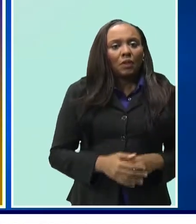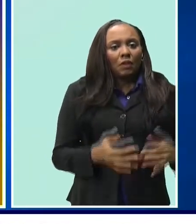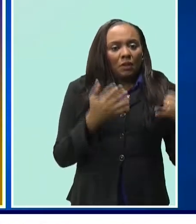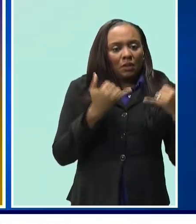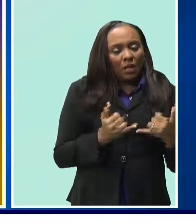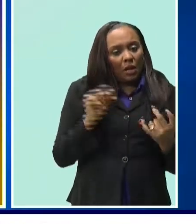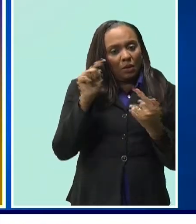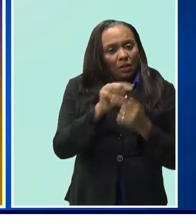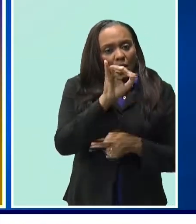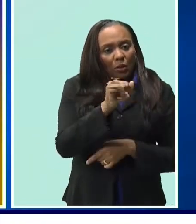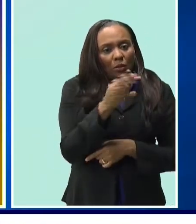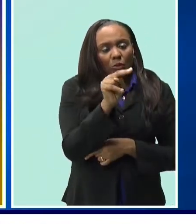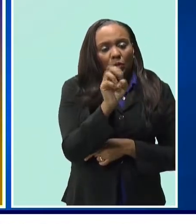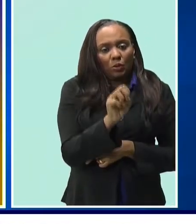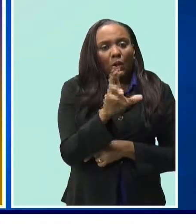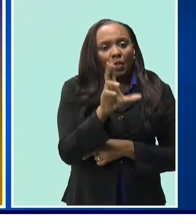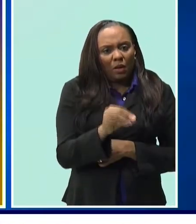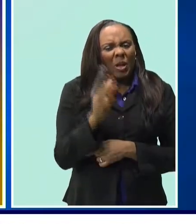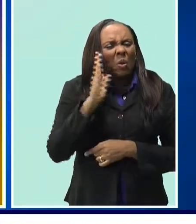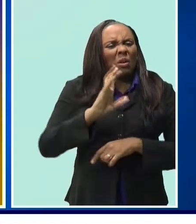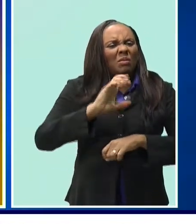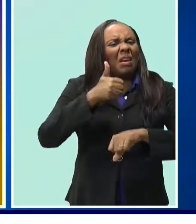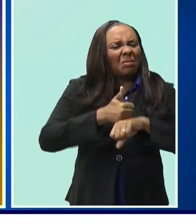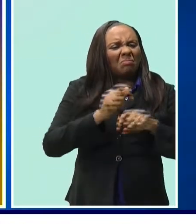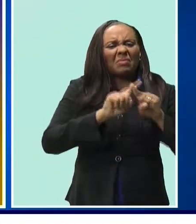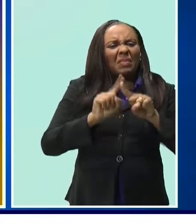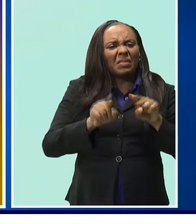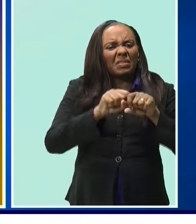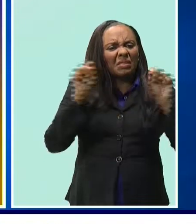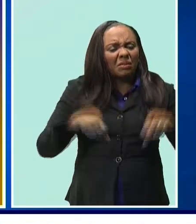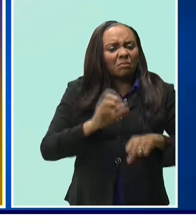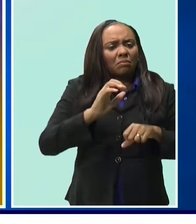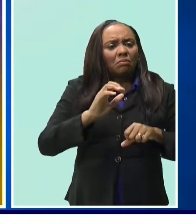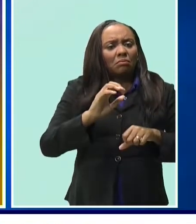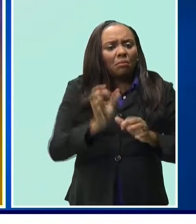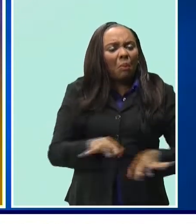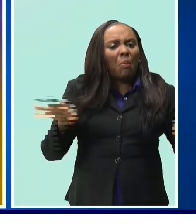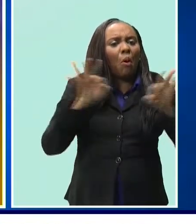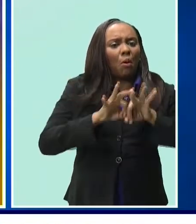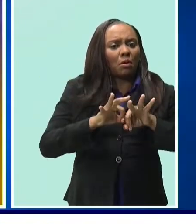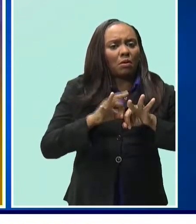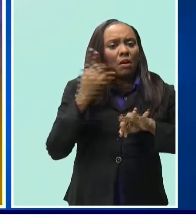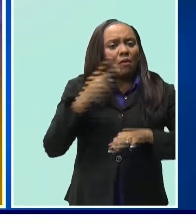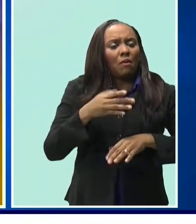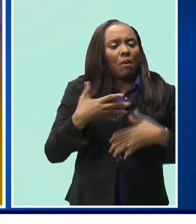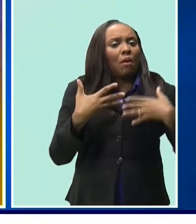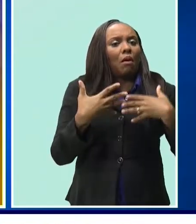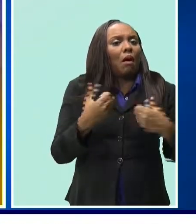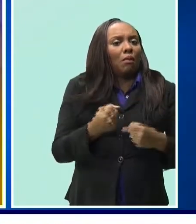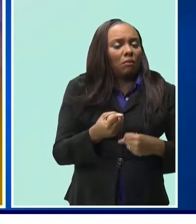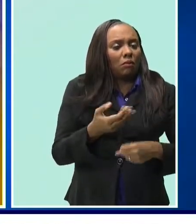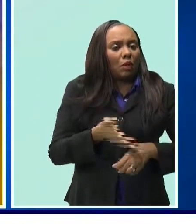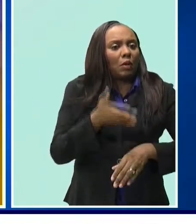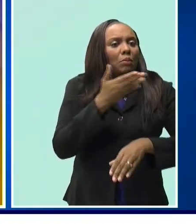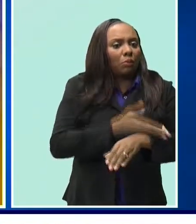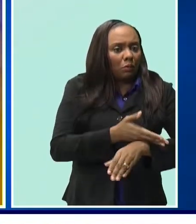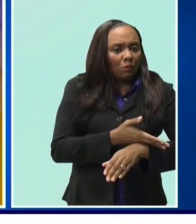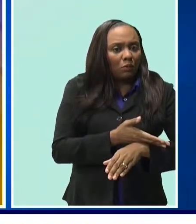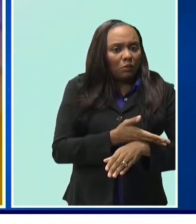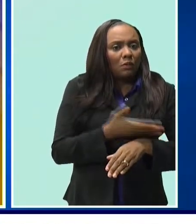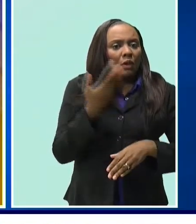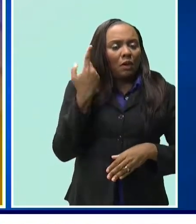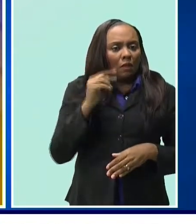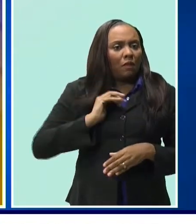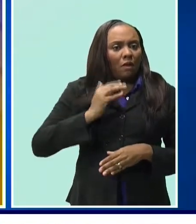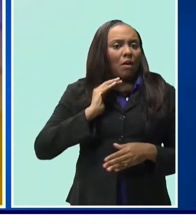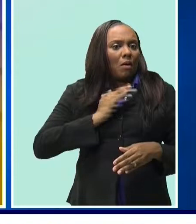of June, we will employ such measures as we feel are important and necessary in order to be able to achieve the results that